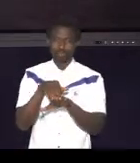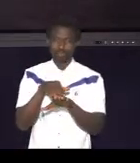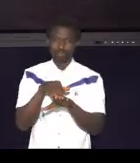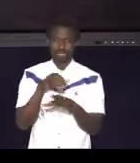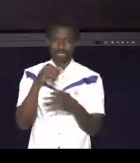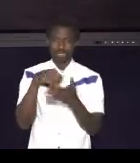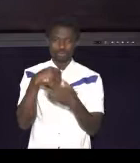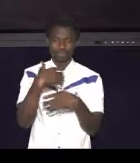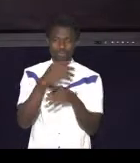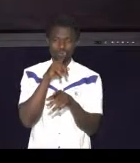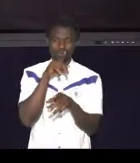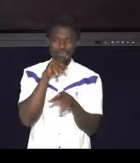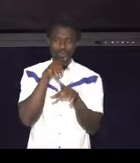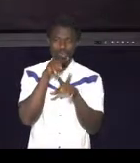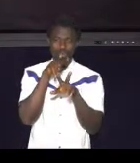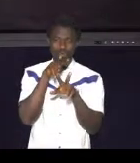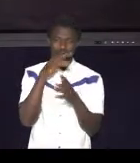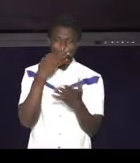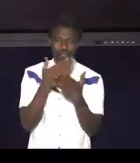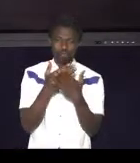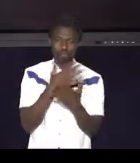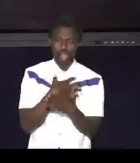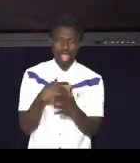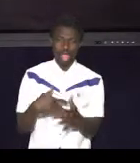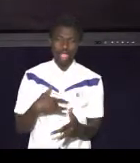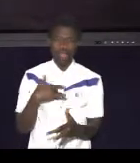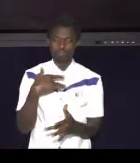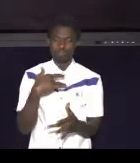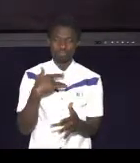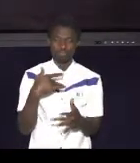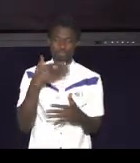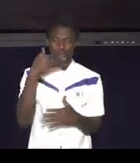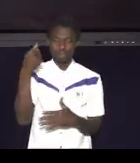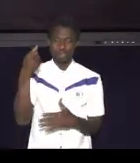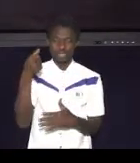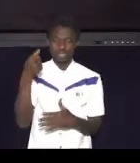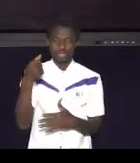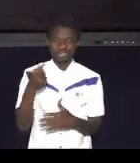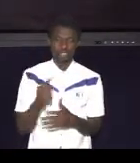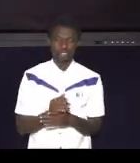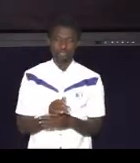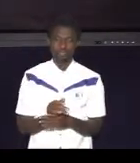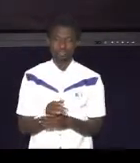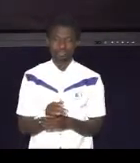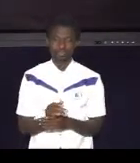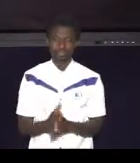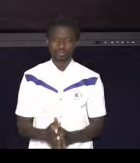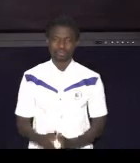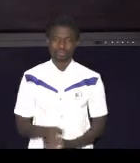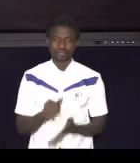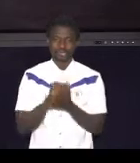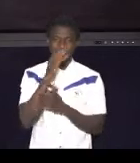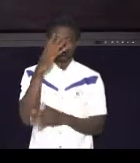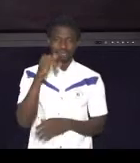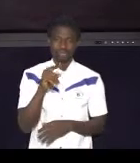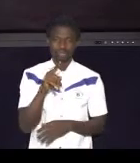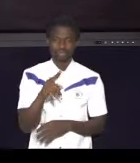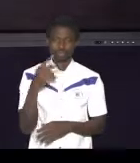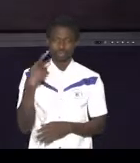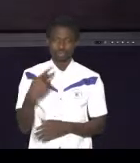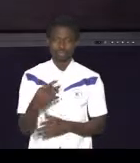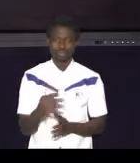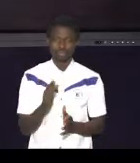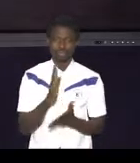better. When you are physically fit, it makes you look good and feel better. That is why you